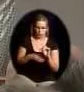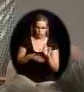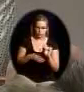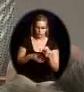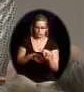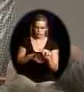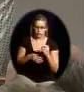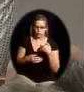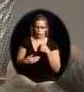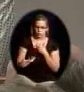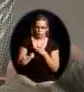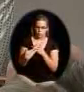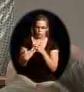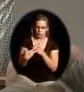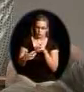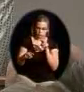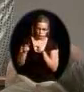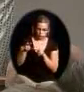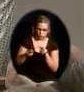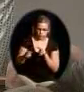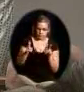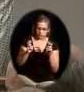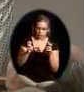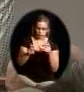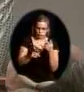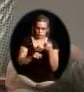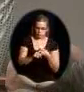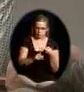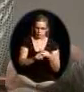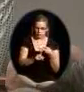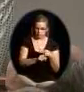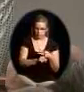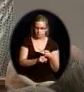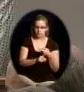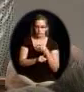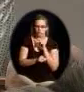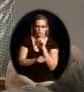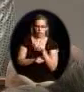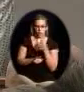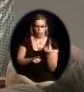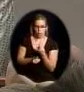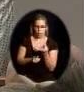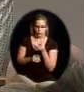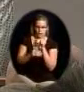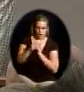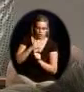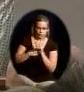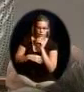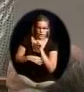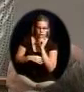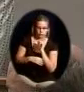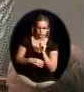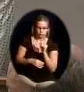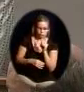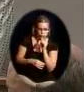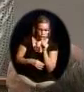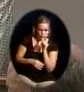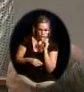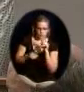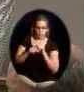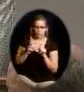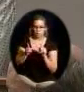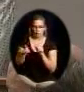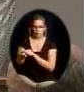really look at these issues on a monthly basis. It's not only underage drinking, but what we can do about substance abuse.